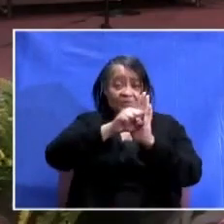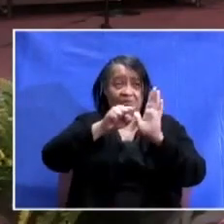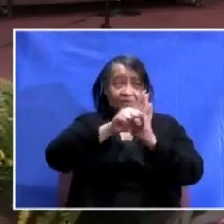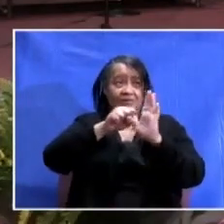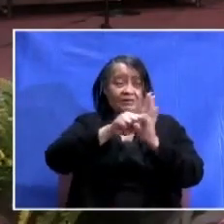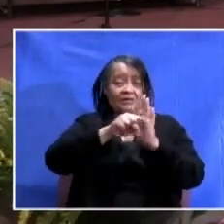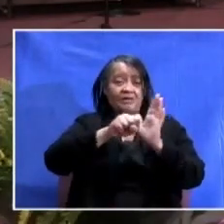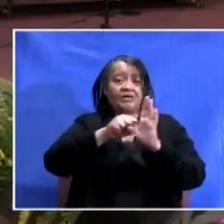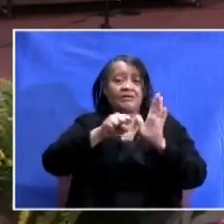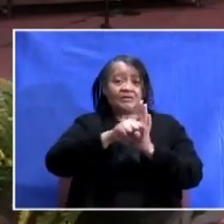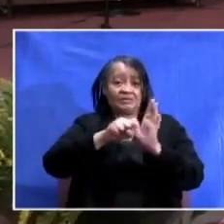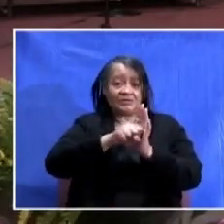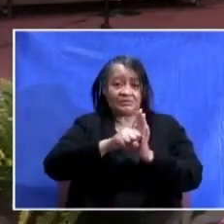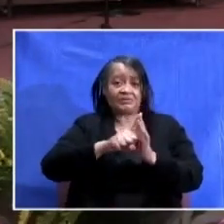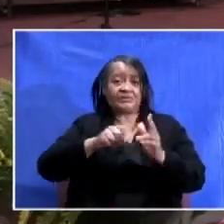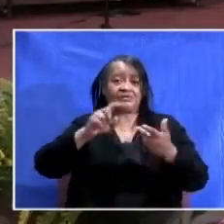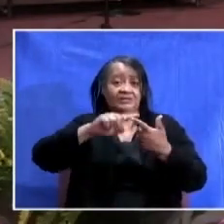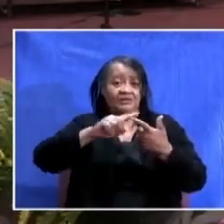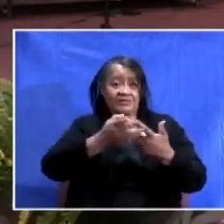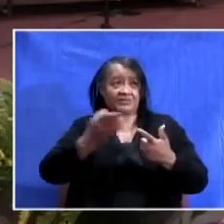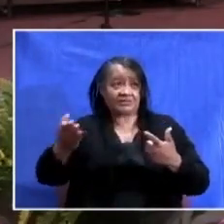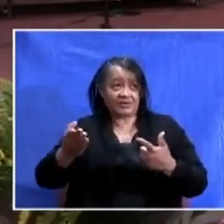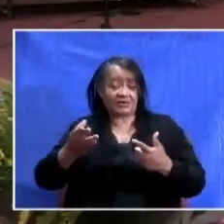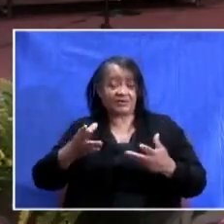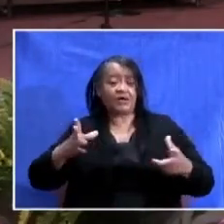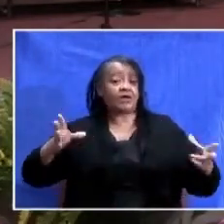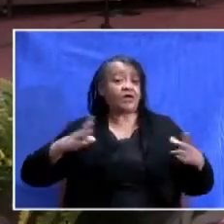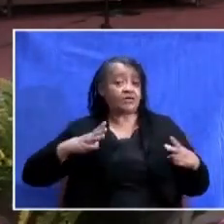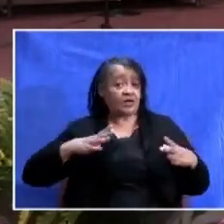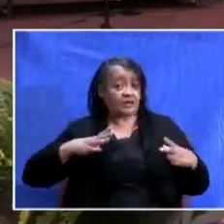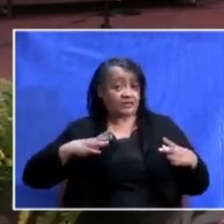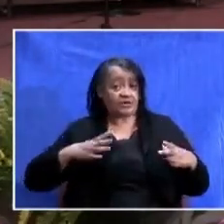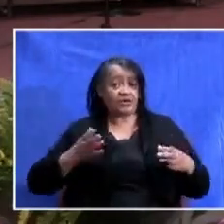Well, we gave you Juneteenth. But you're broke.